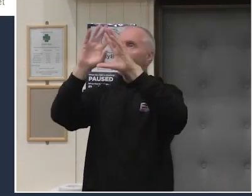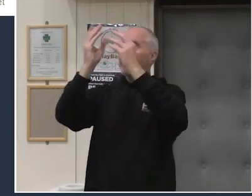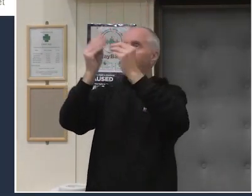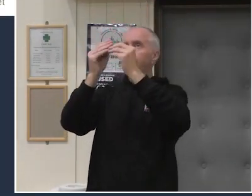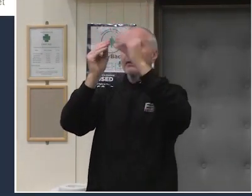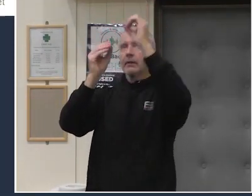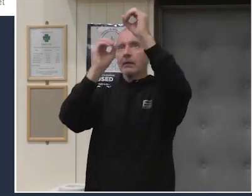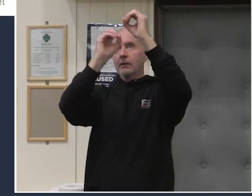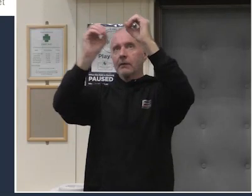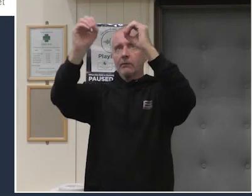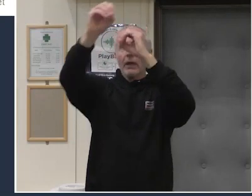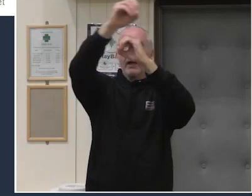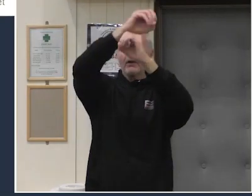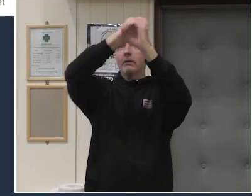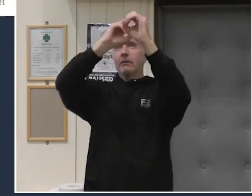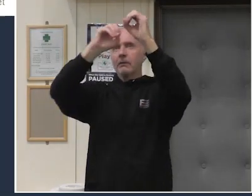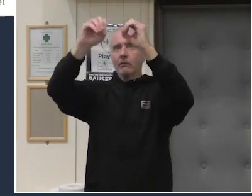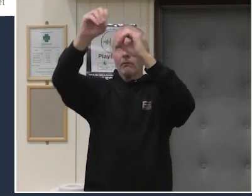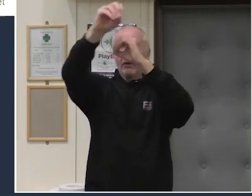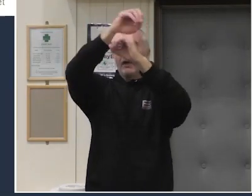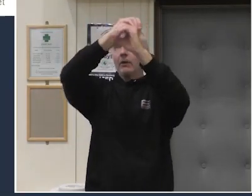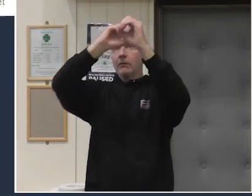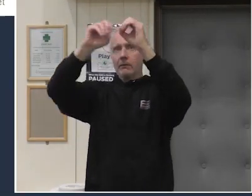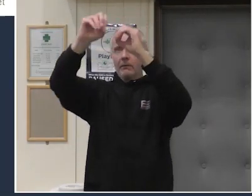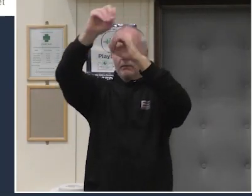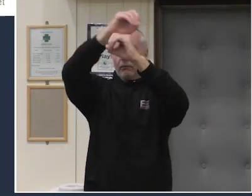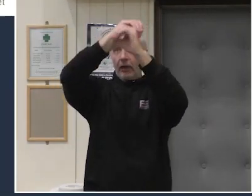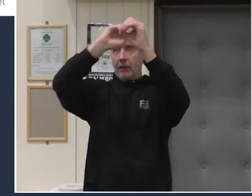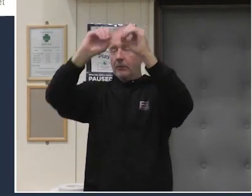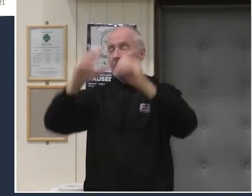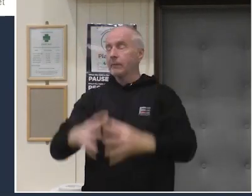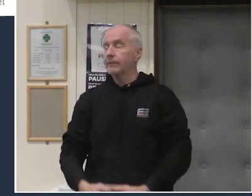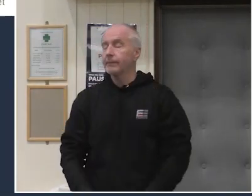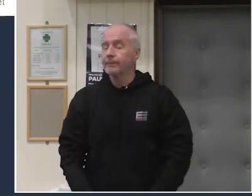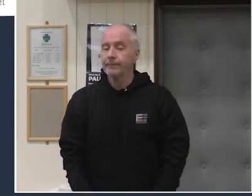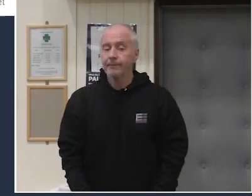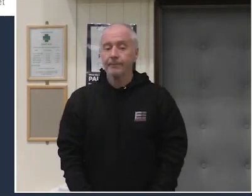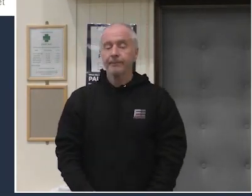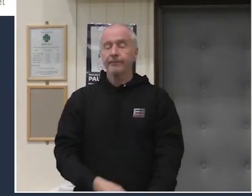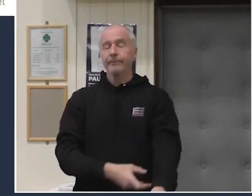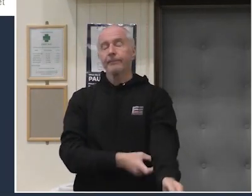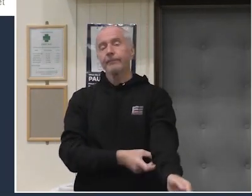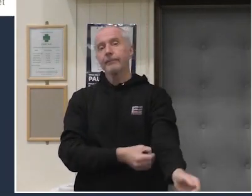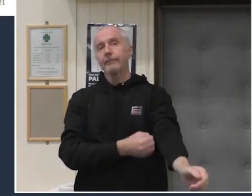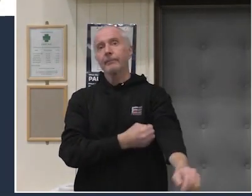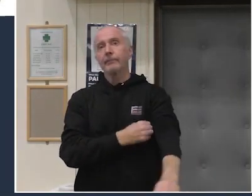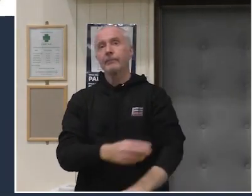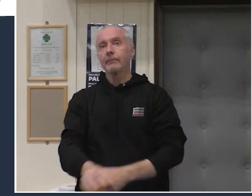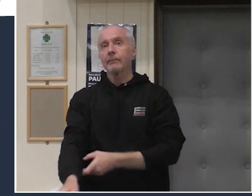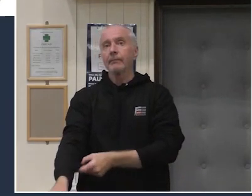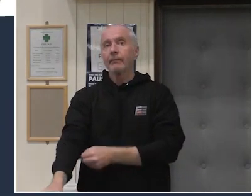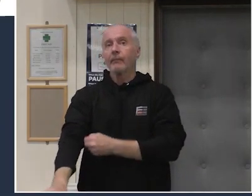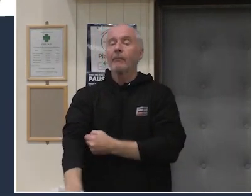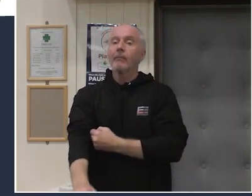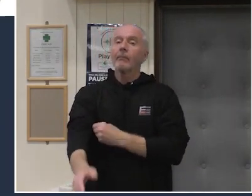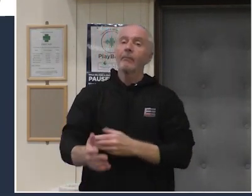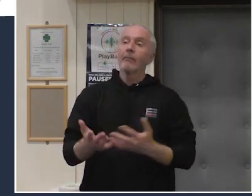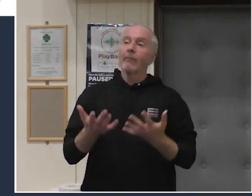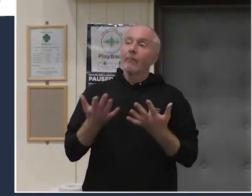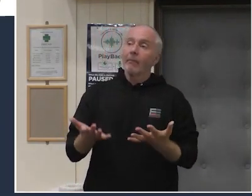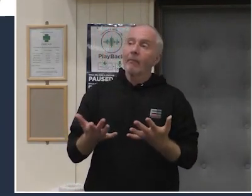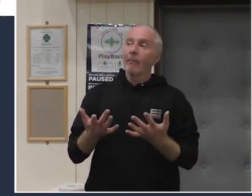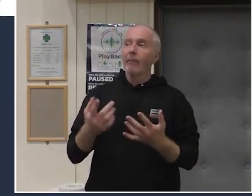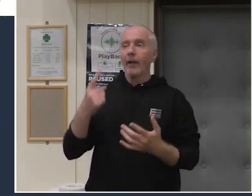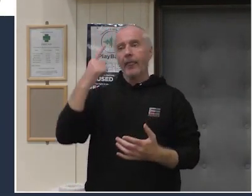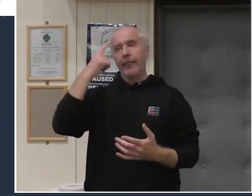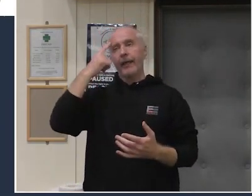these things emitting light for the most part. Well, there's another couple of methods, and this is where we get